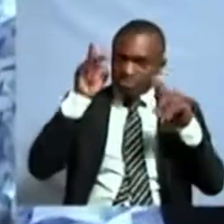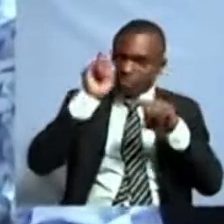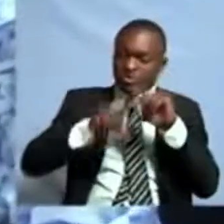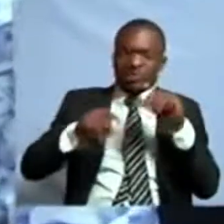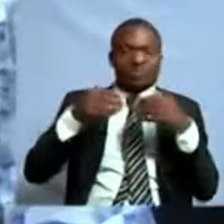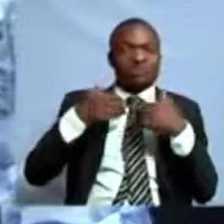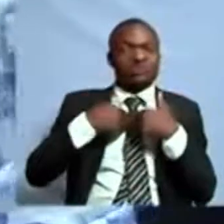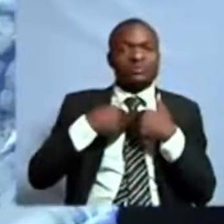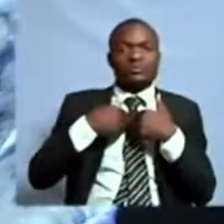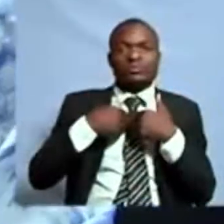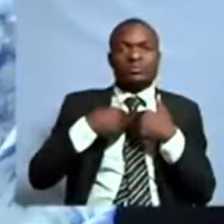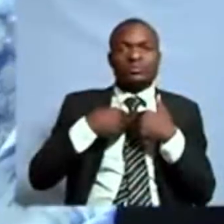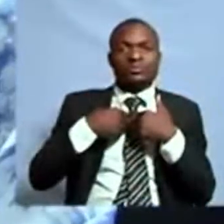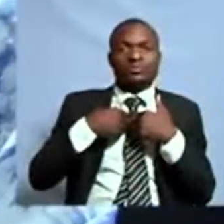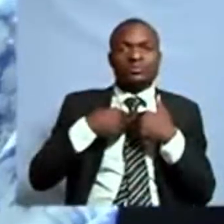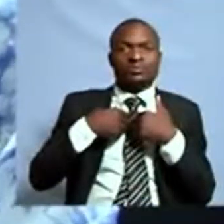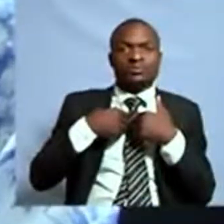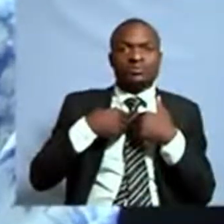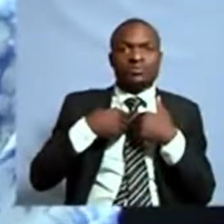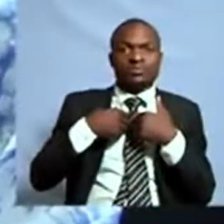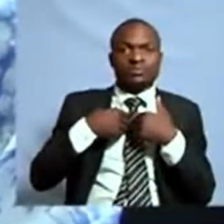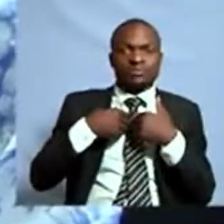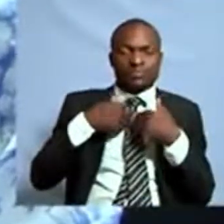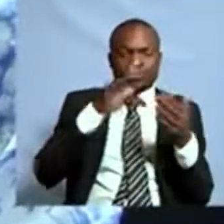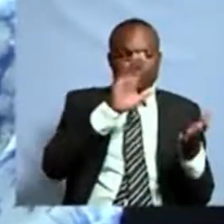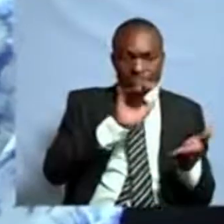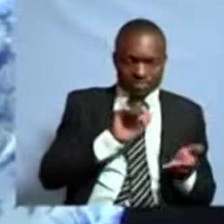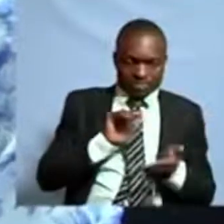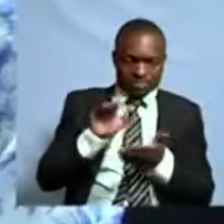the end of the day. So that's a case of clarity.